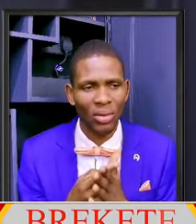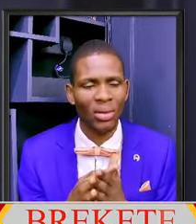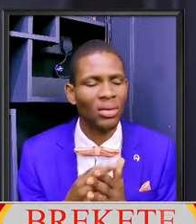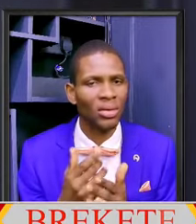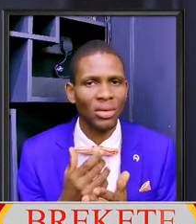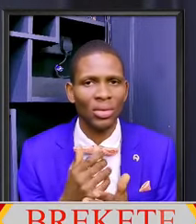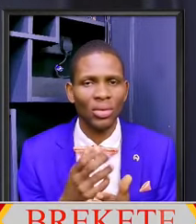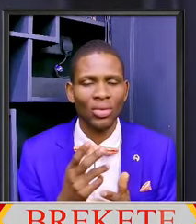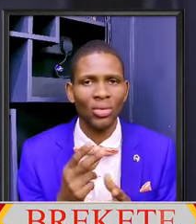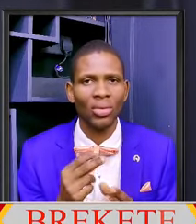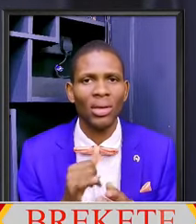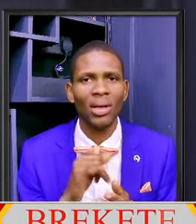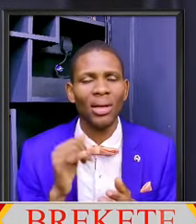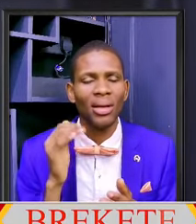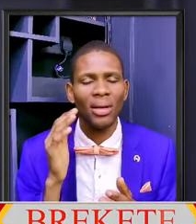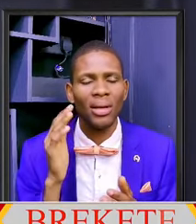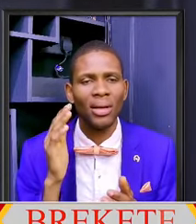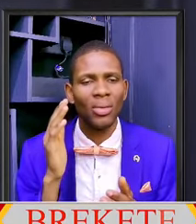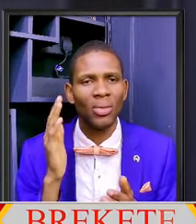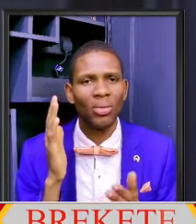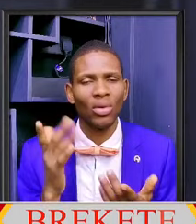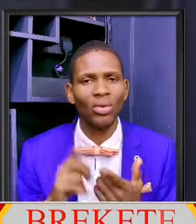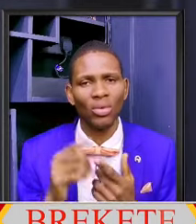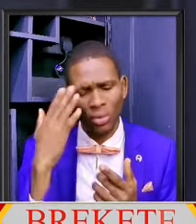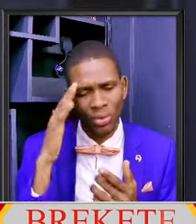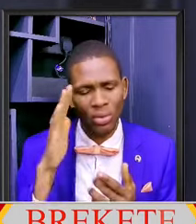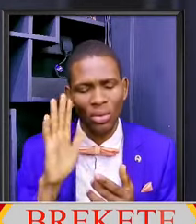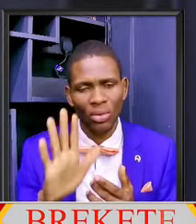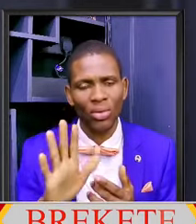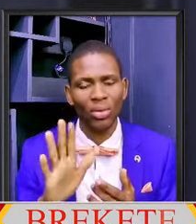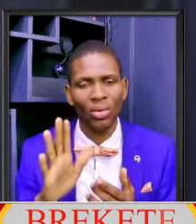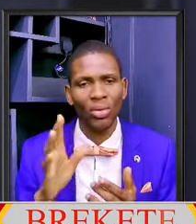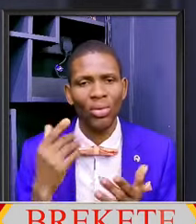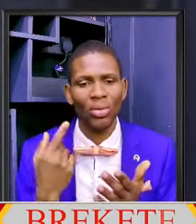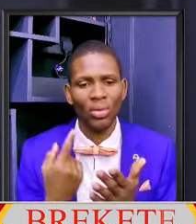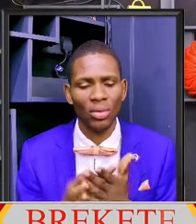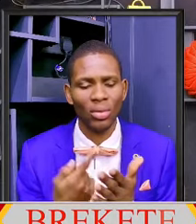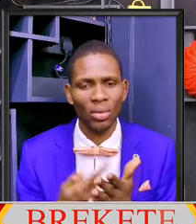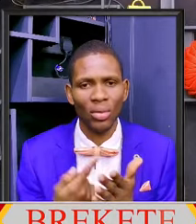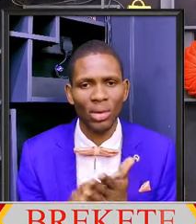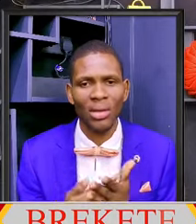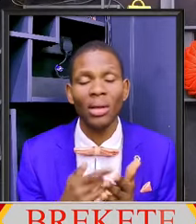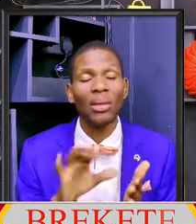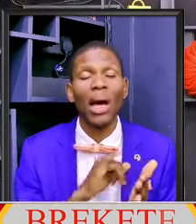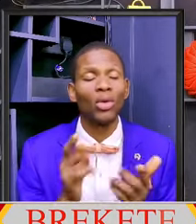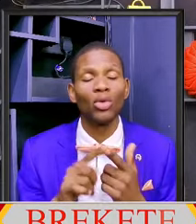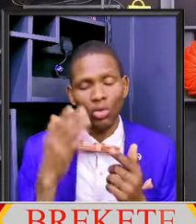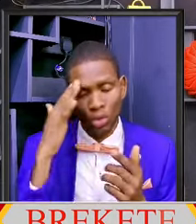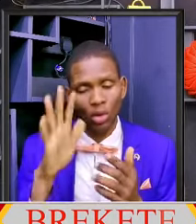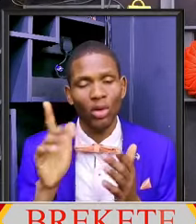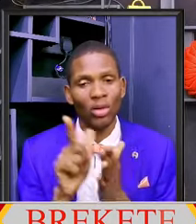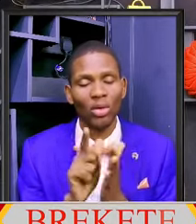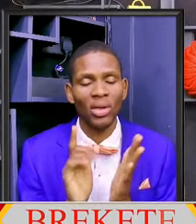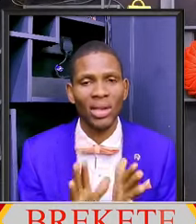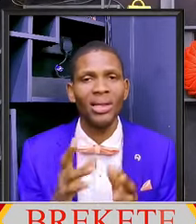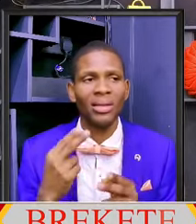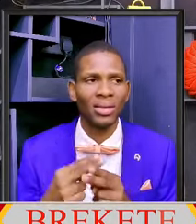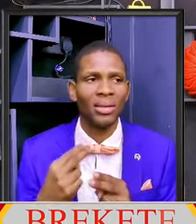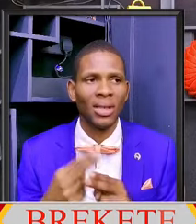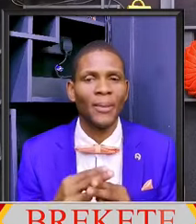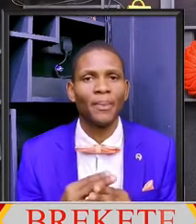your lawyer's issues, name. All these issues have been discussed in the court, in the police station. I want to know your lawyer's name.